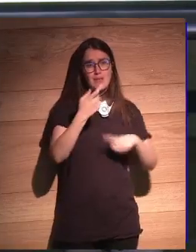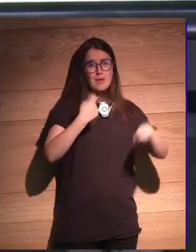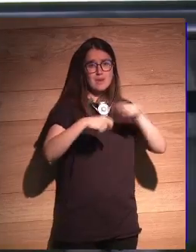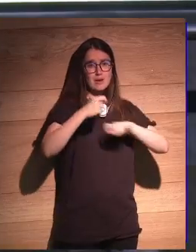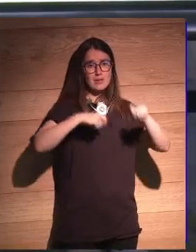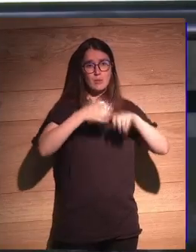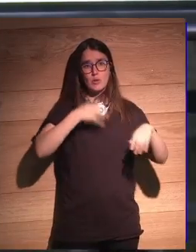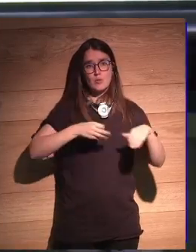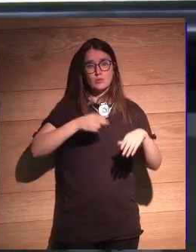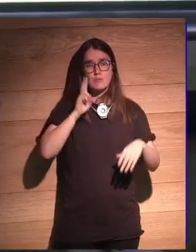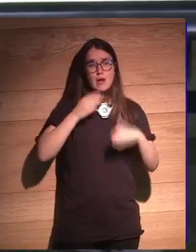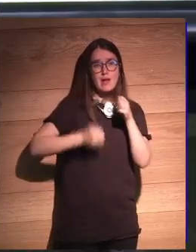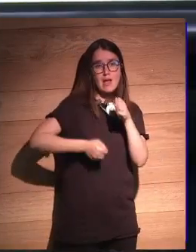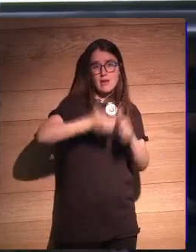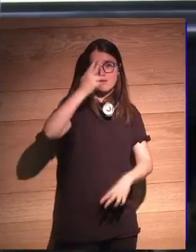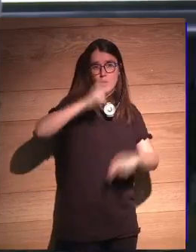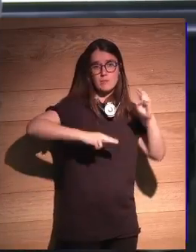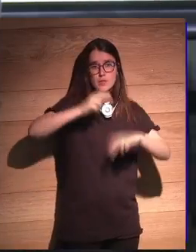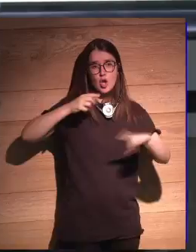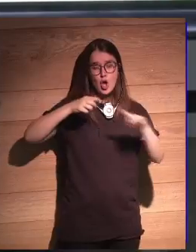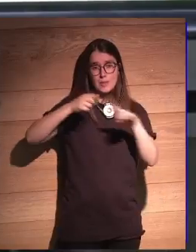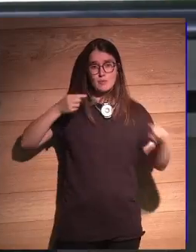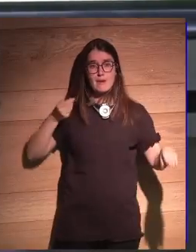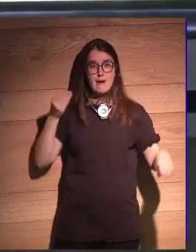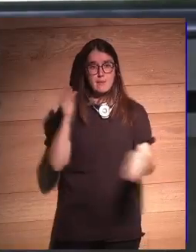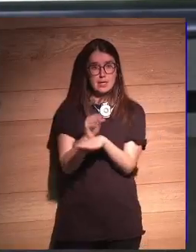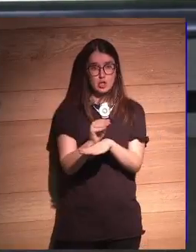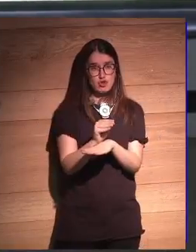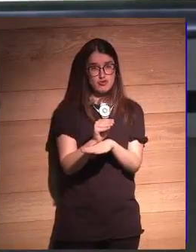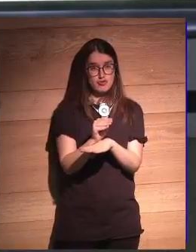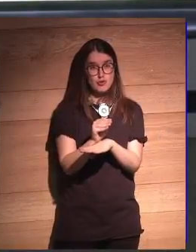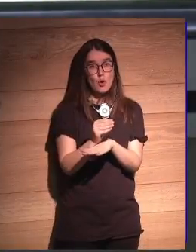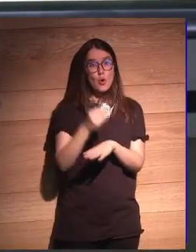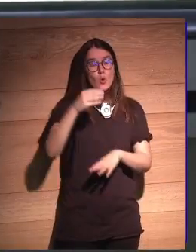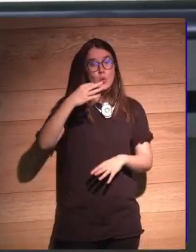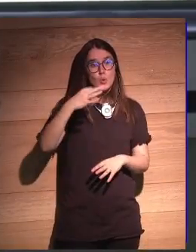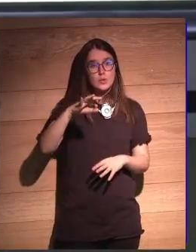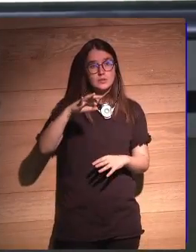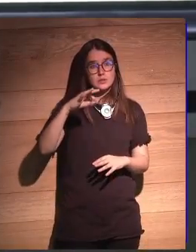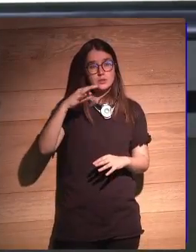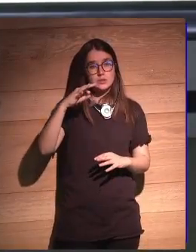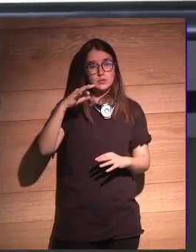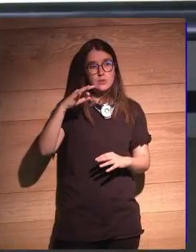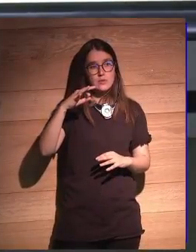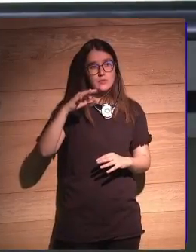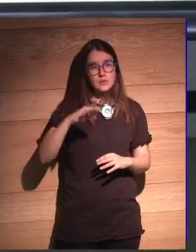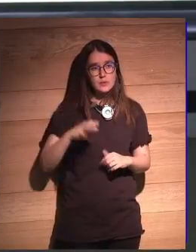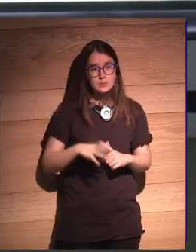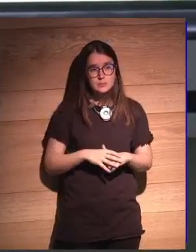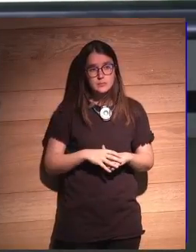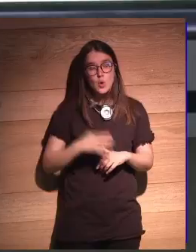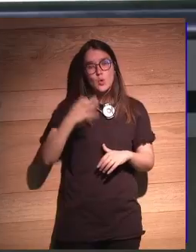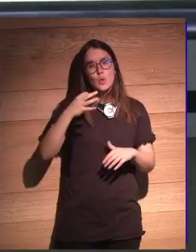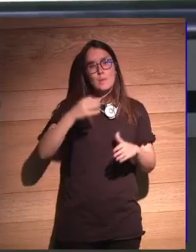built purely as investment vehicles, housing units that were never meant really to be occupied and just